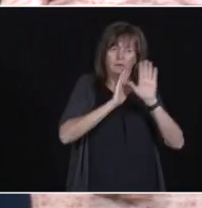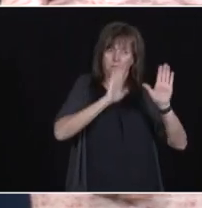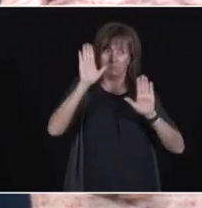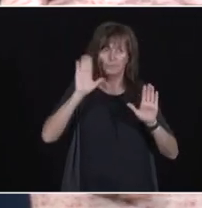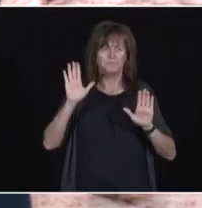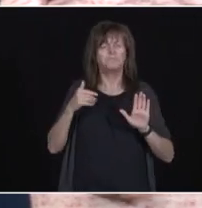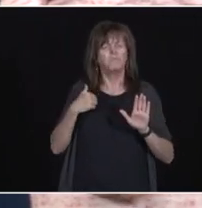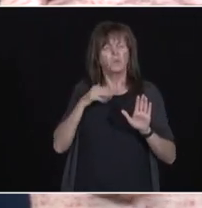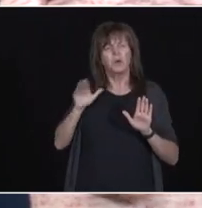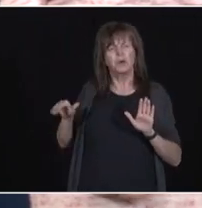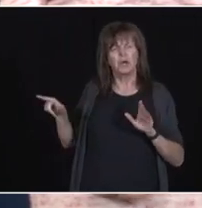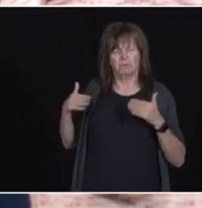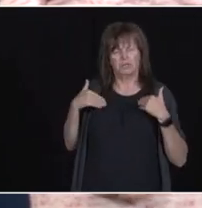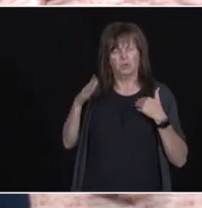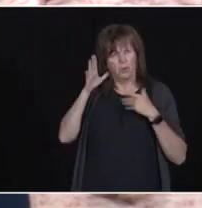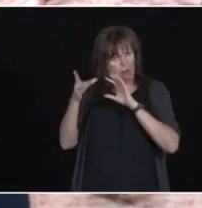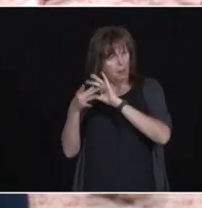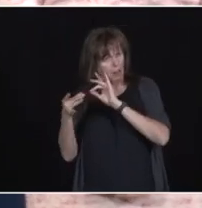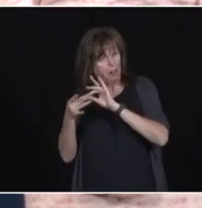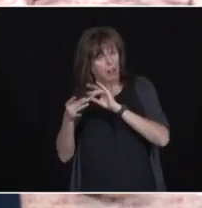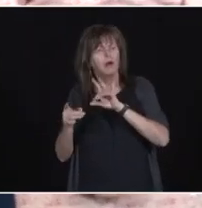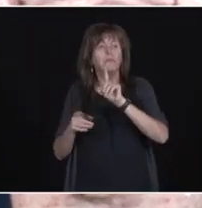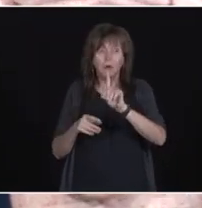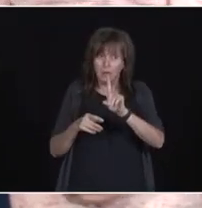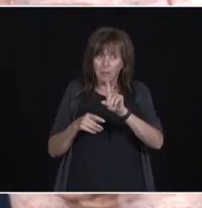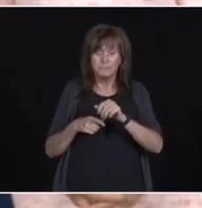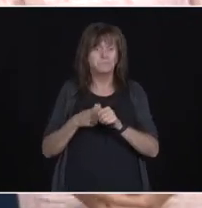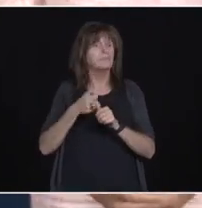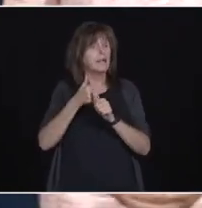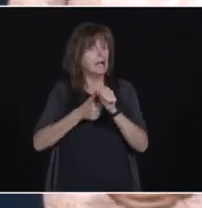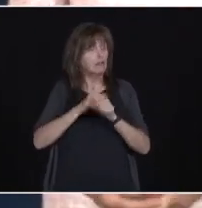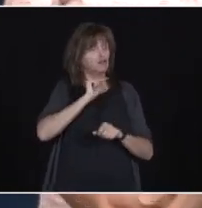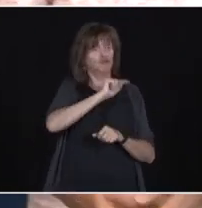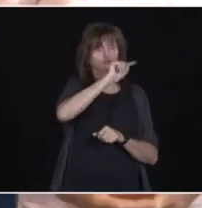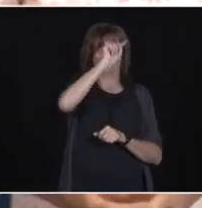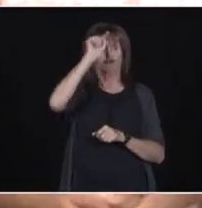chief medical officers for each region.